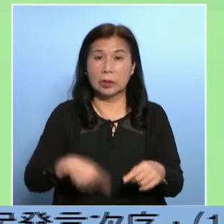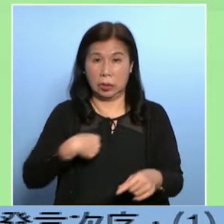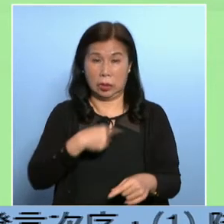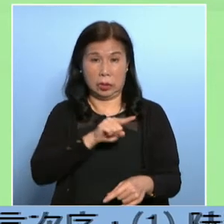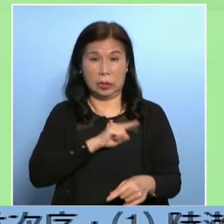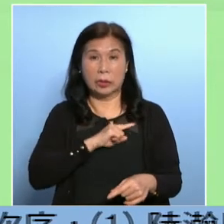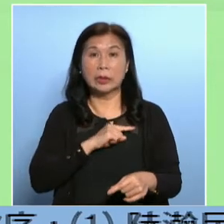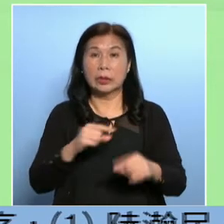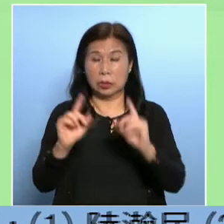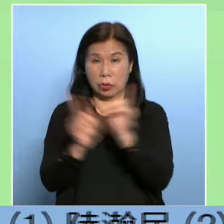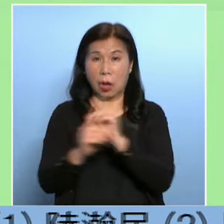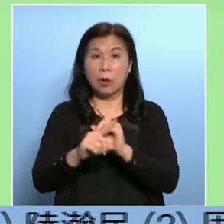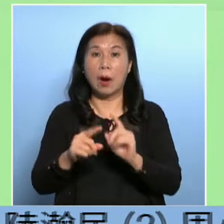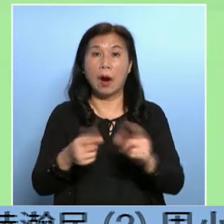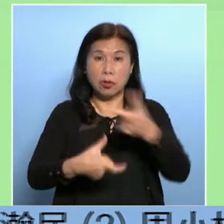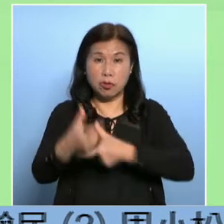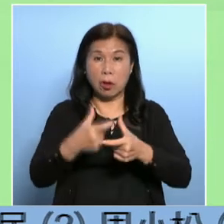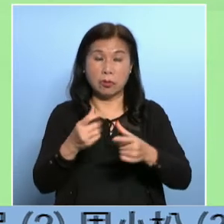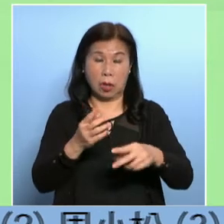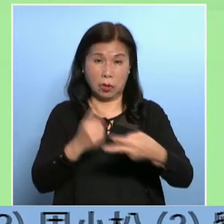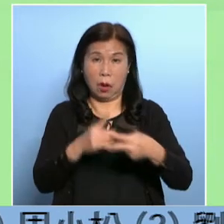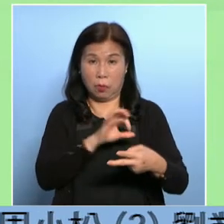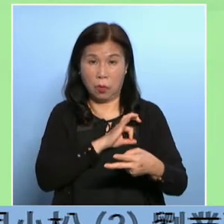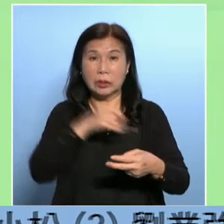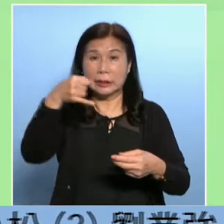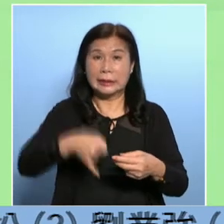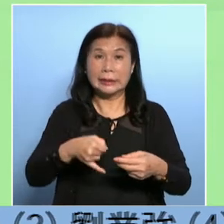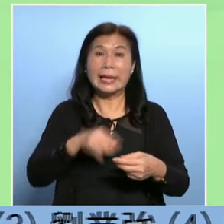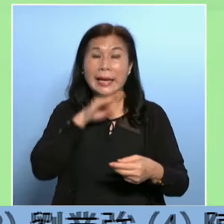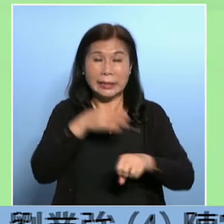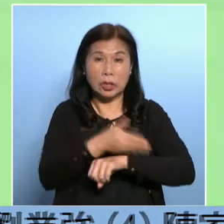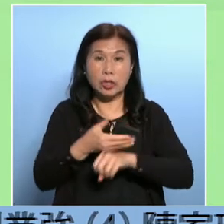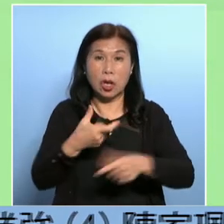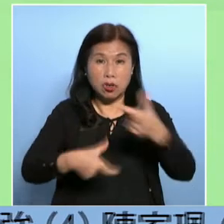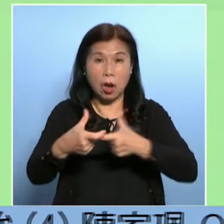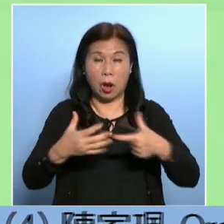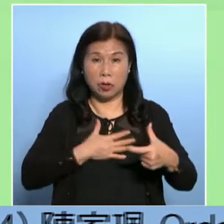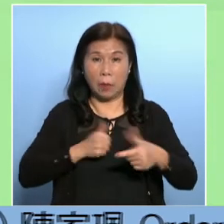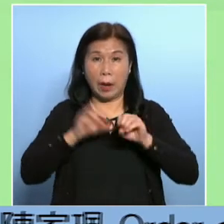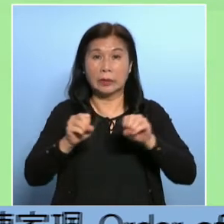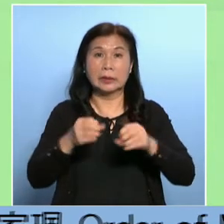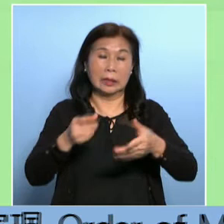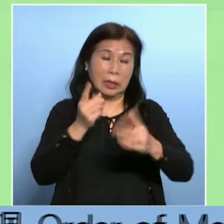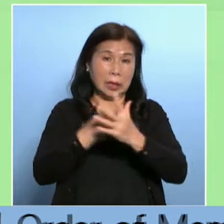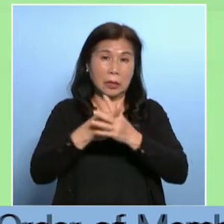much cooled out. Therefore, me and the HKCMA hope that incoming budget can launch